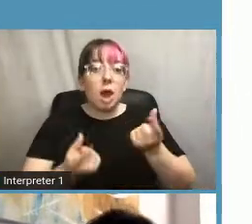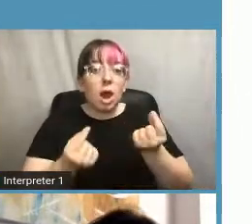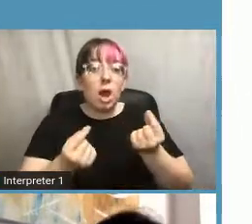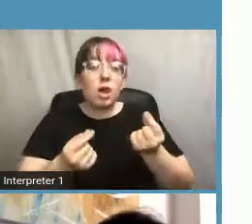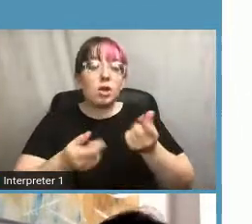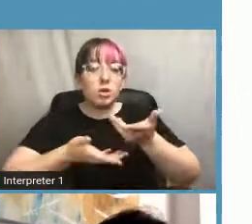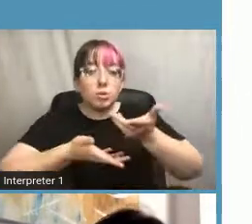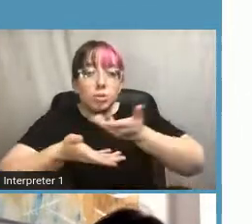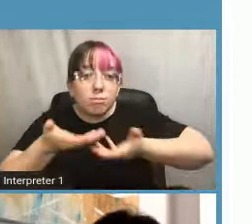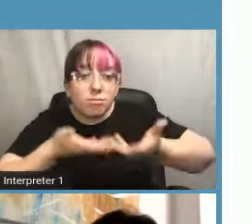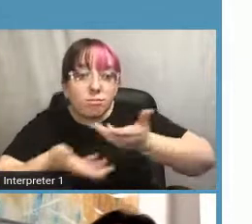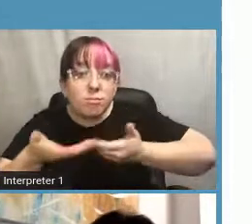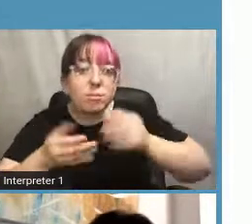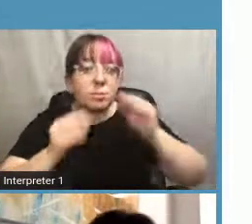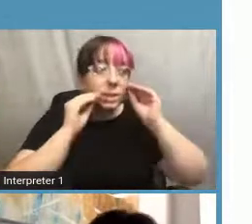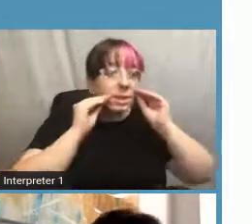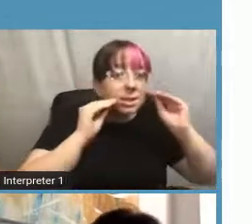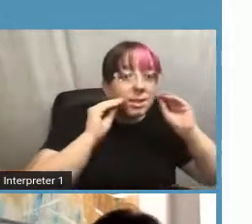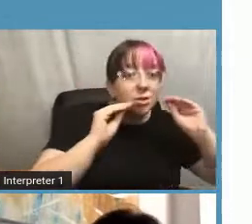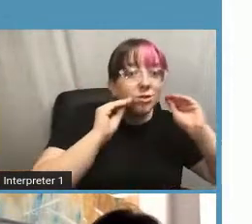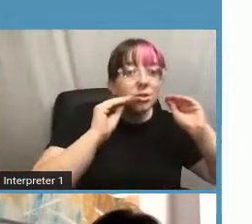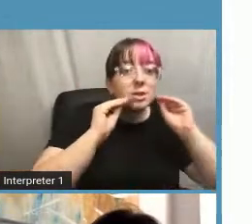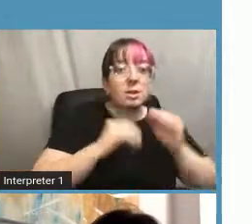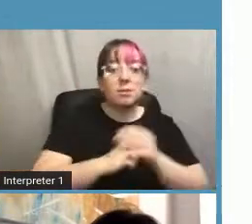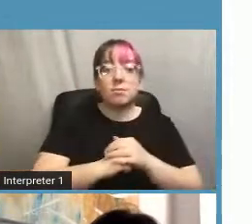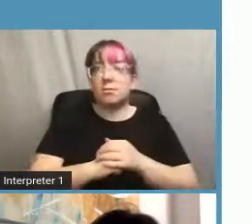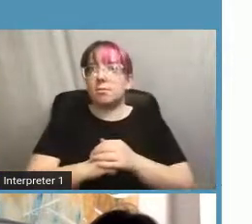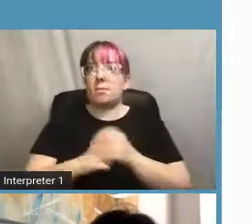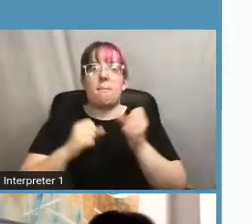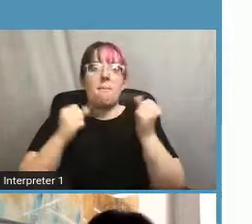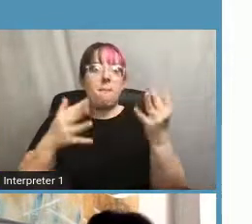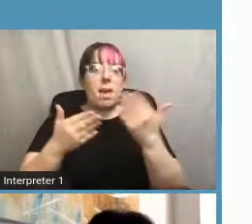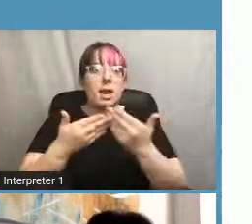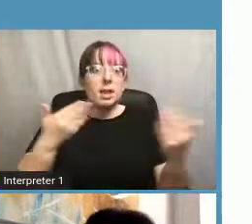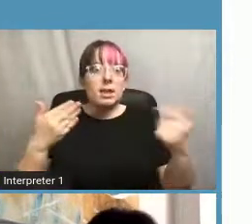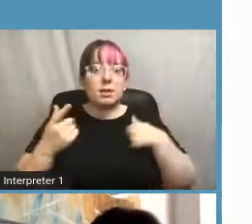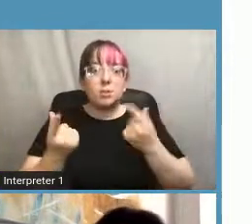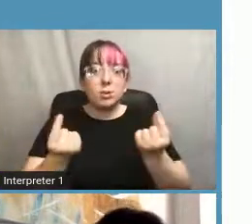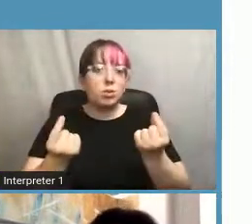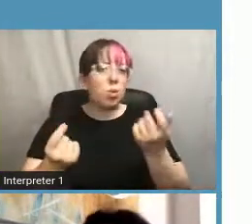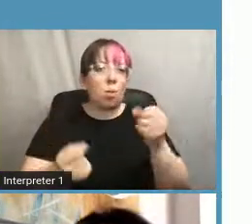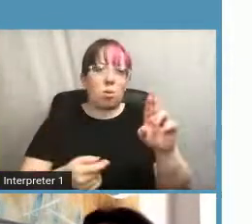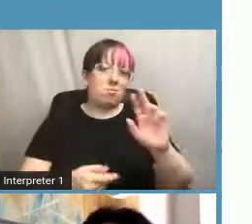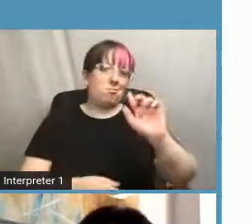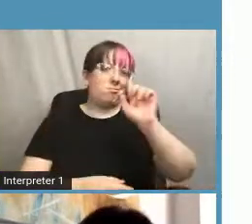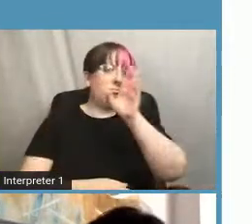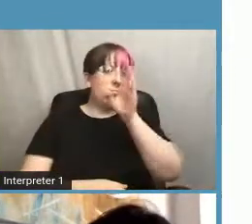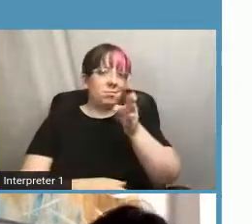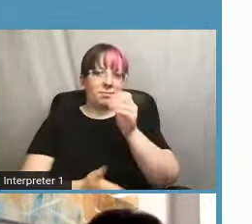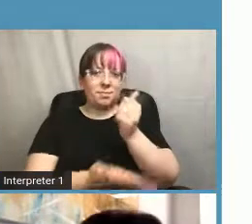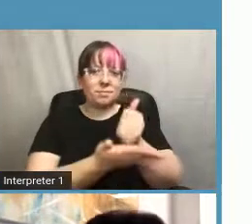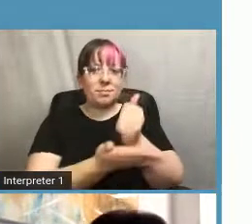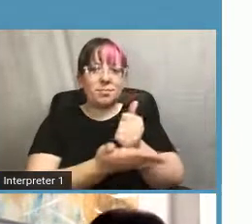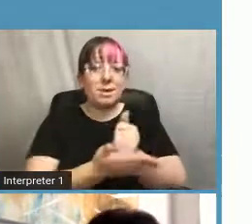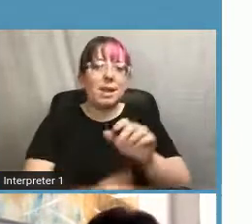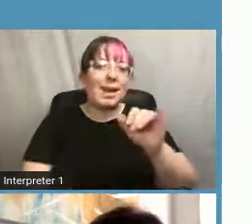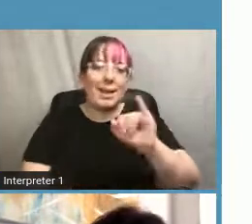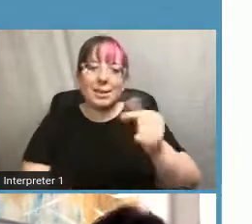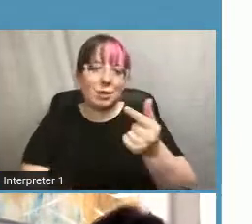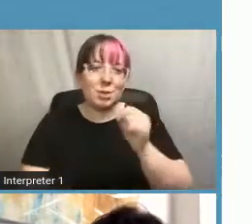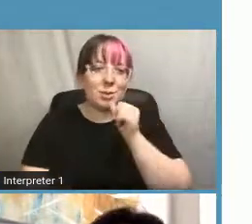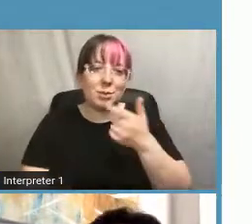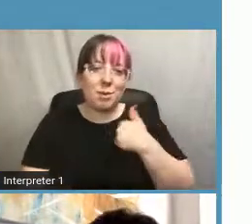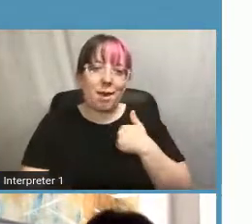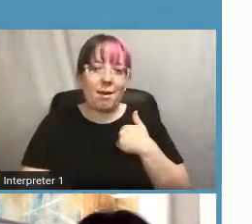do teaching, and other things that I can help you, or just help you with, and my social media. I don't have an Instagram, sorry, but I couldn't take